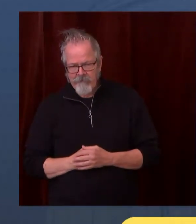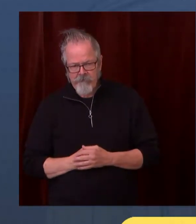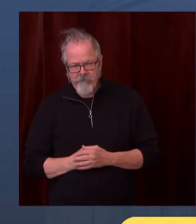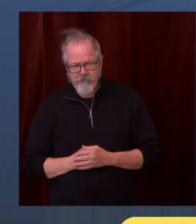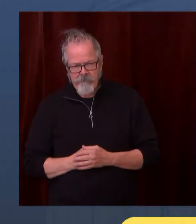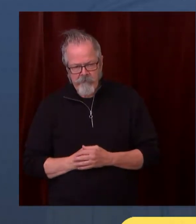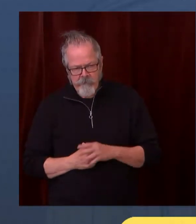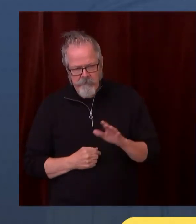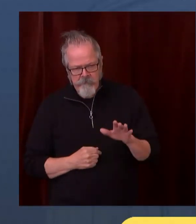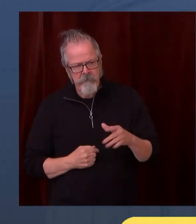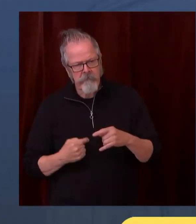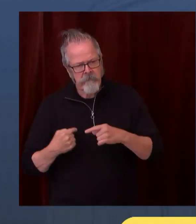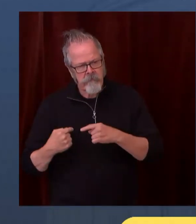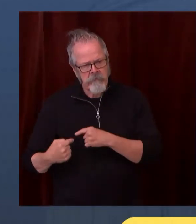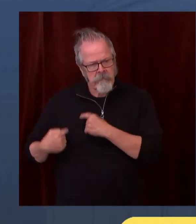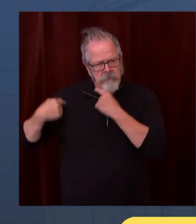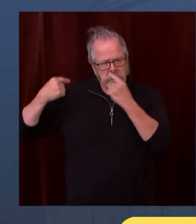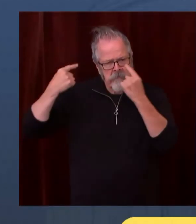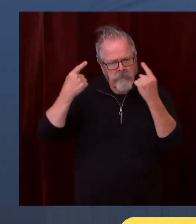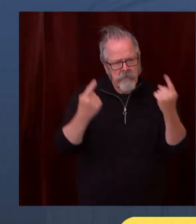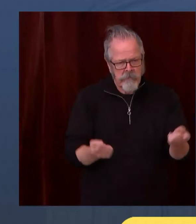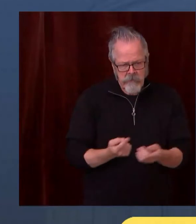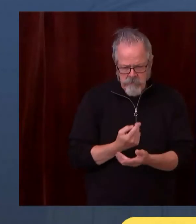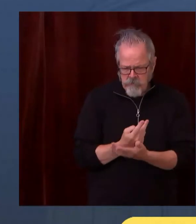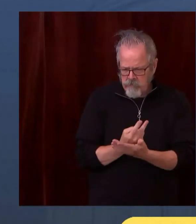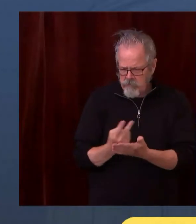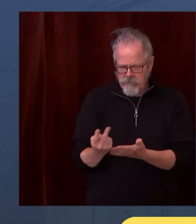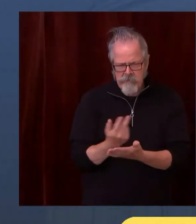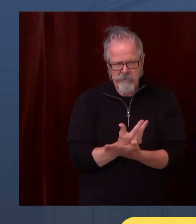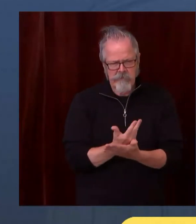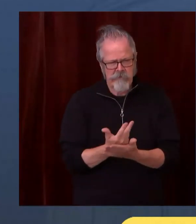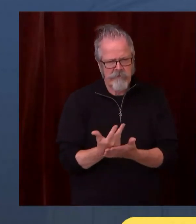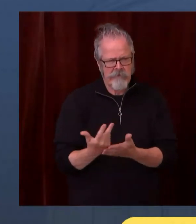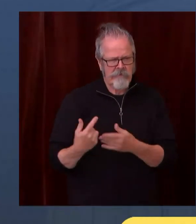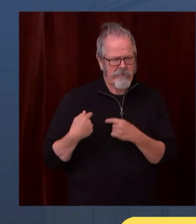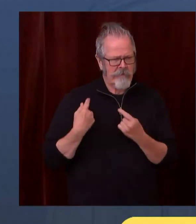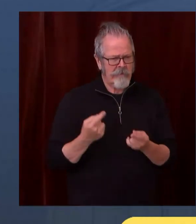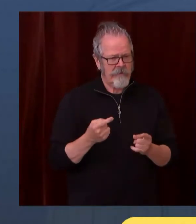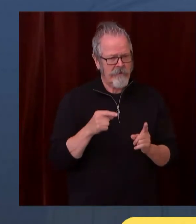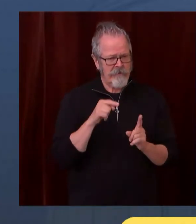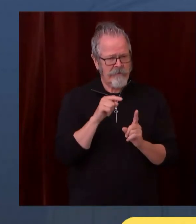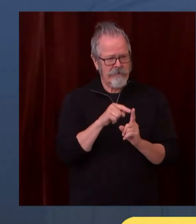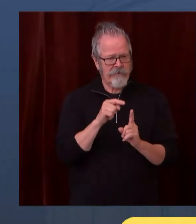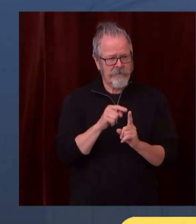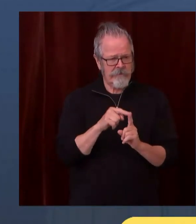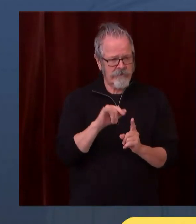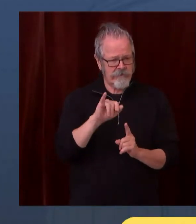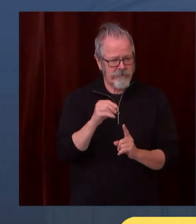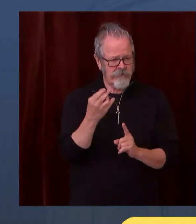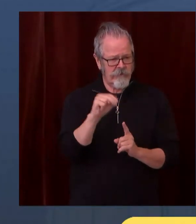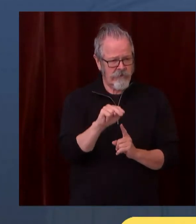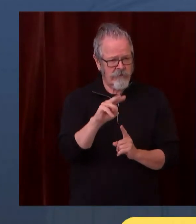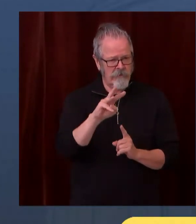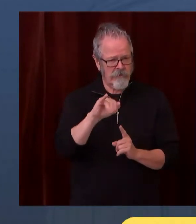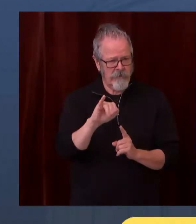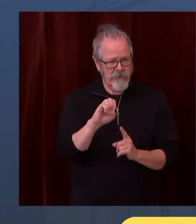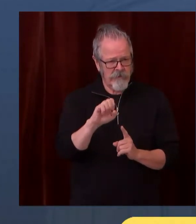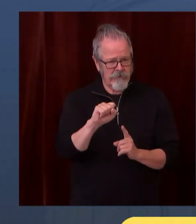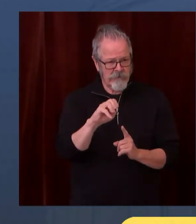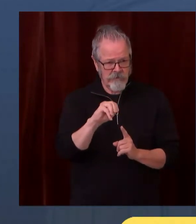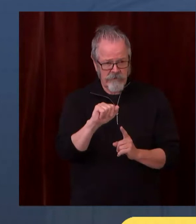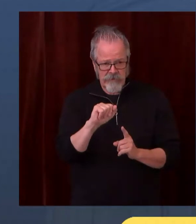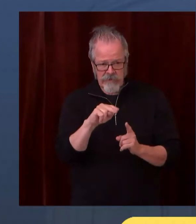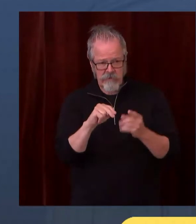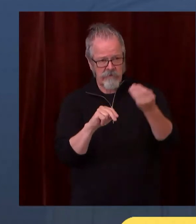information for contact tracing and the populations at higher risk, that the data is being collected. So if you're